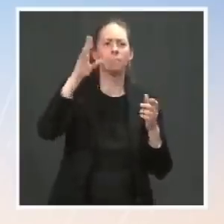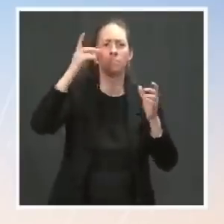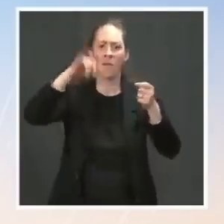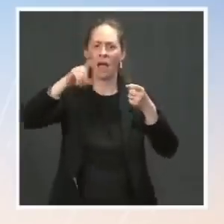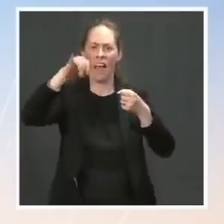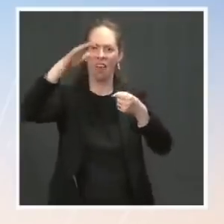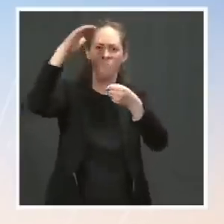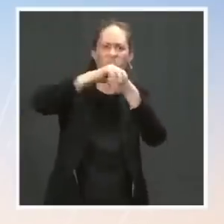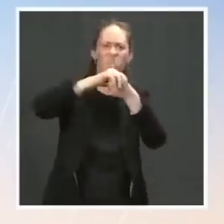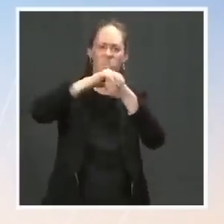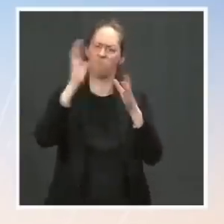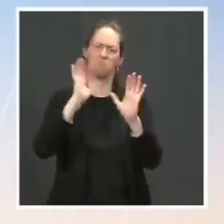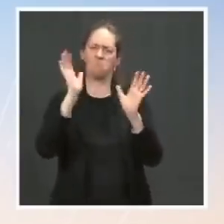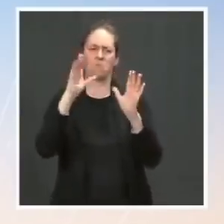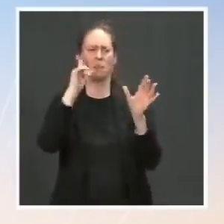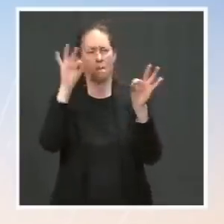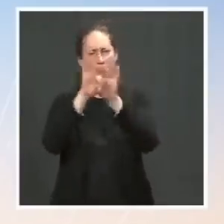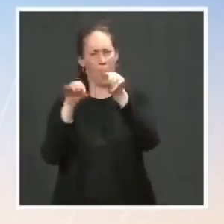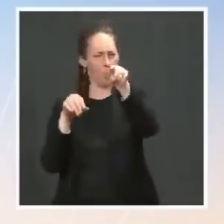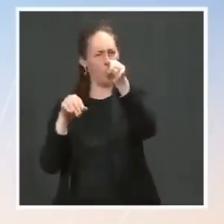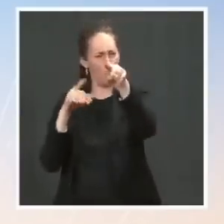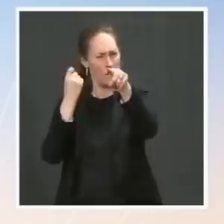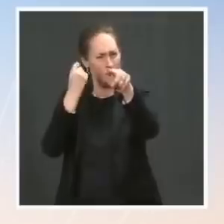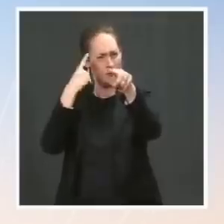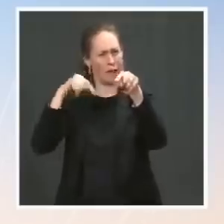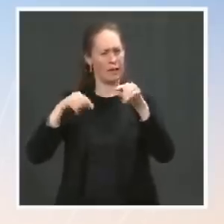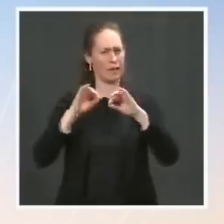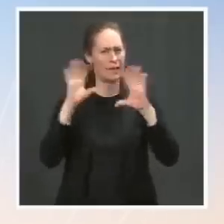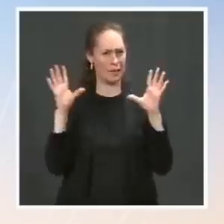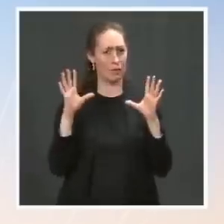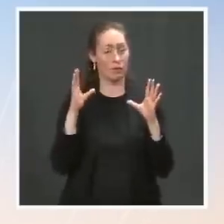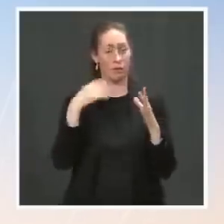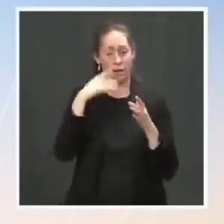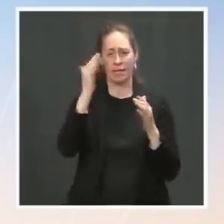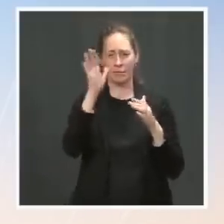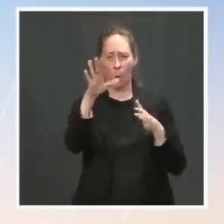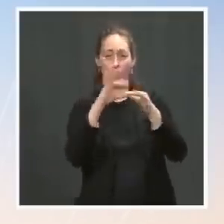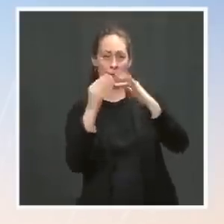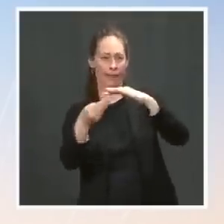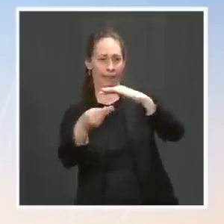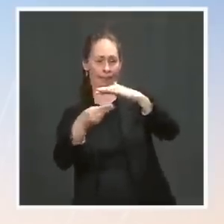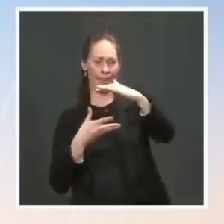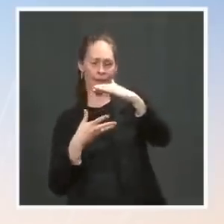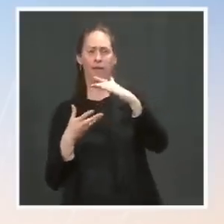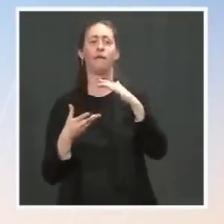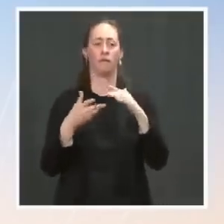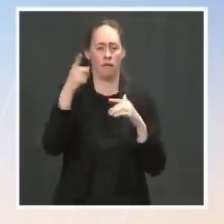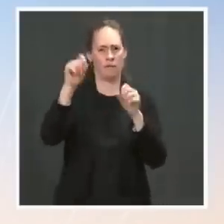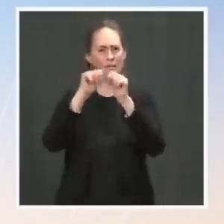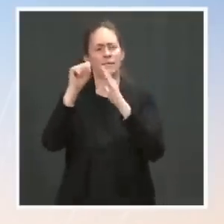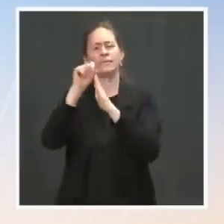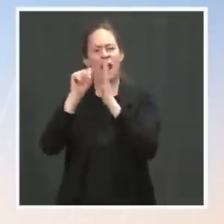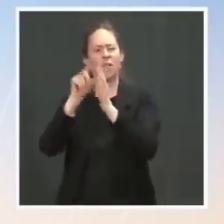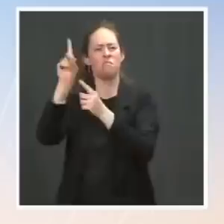that's an important thing for people to understand. But I'd also say, as you alluded to in your question, the State Department, yes, they do the they